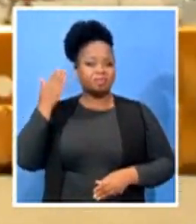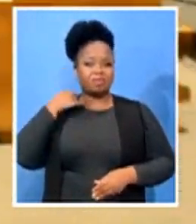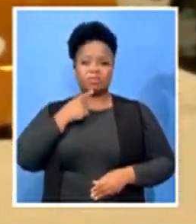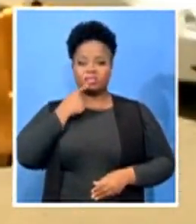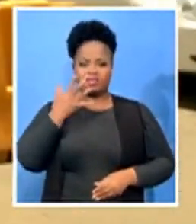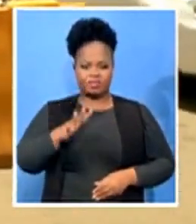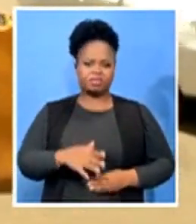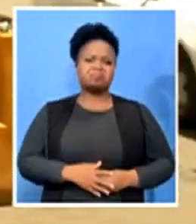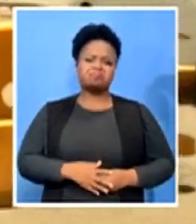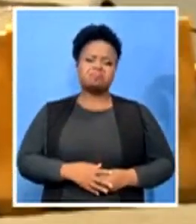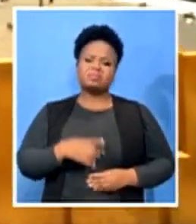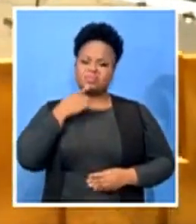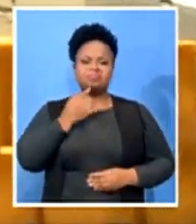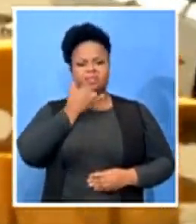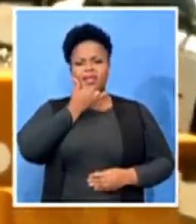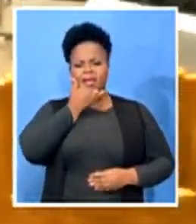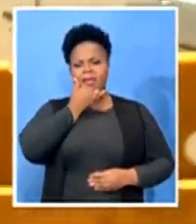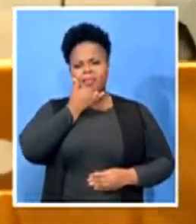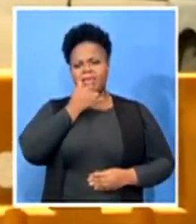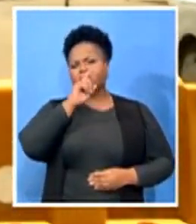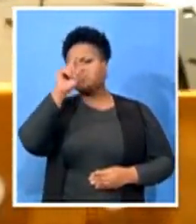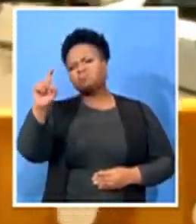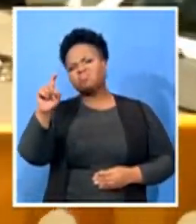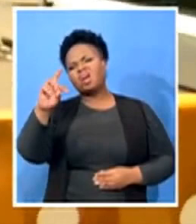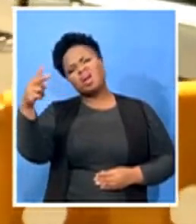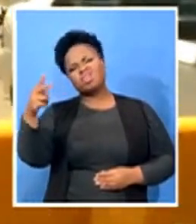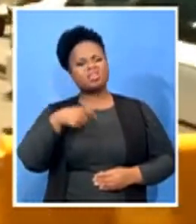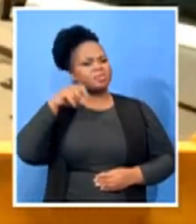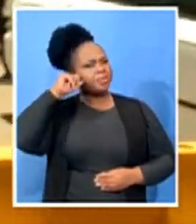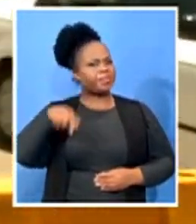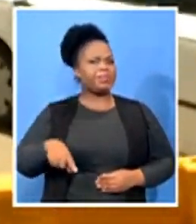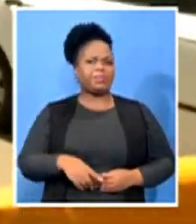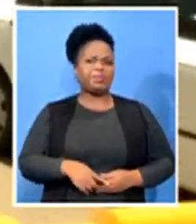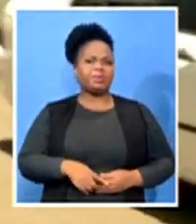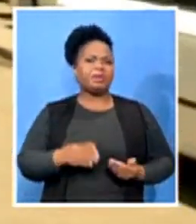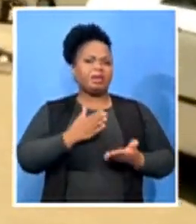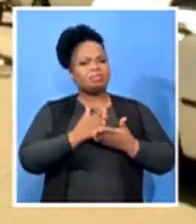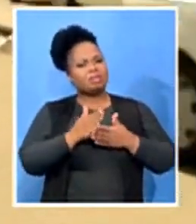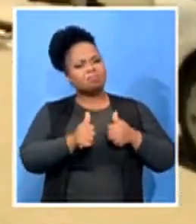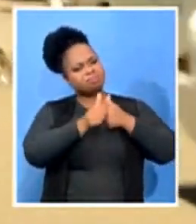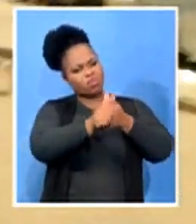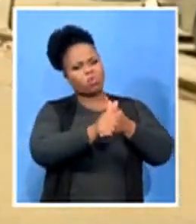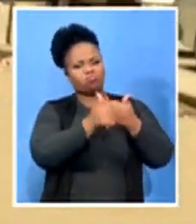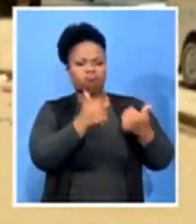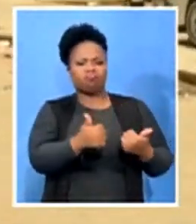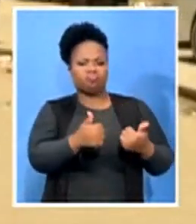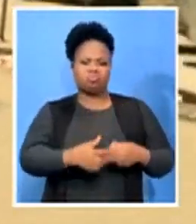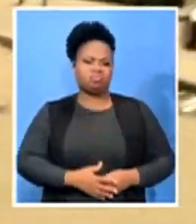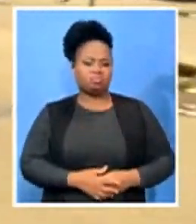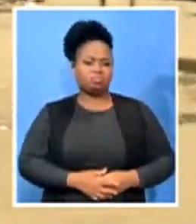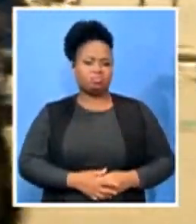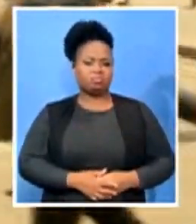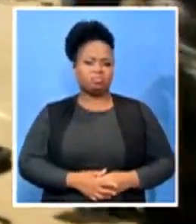with others and not happy with others, because some are complying, but some seems to not be complying. But he did mention again